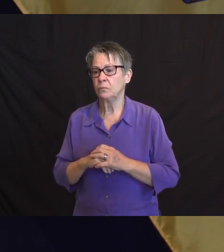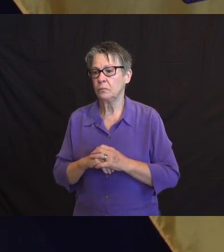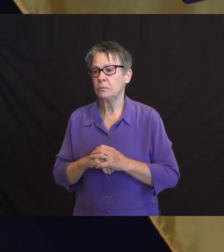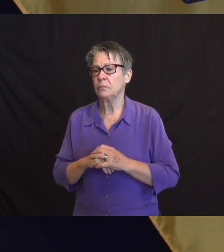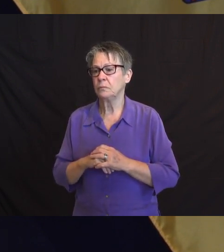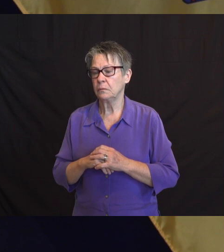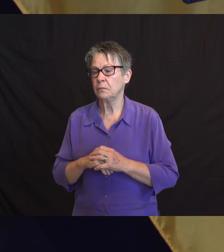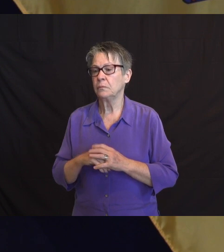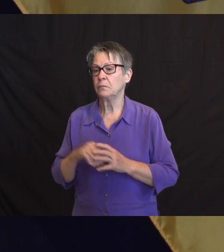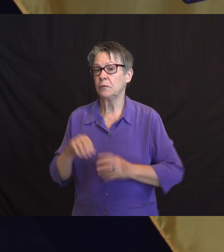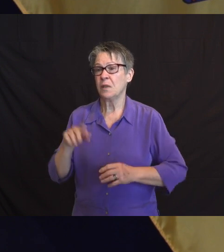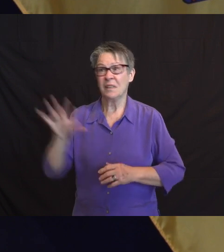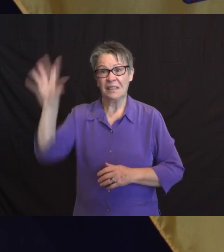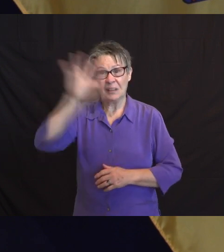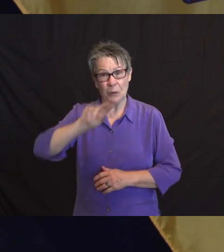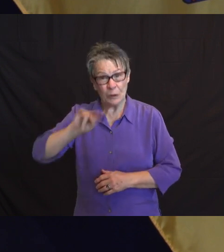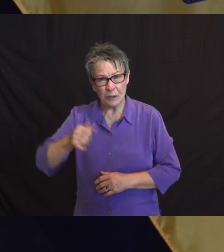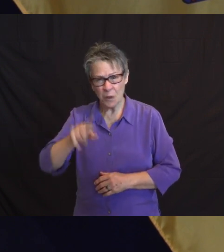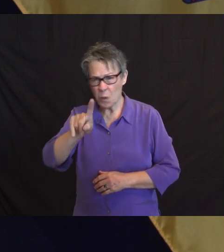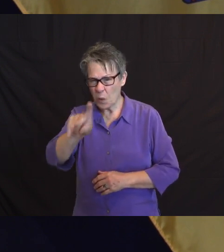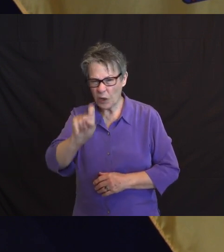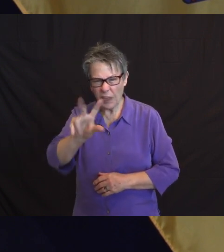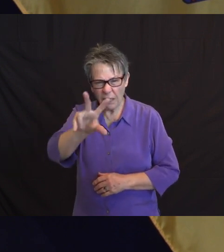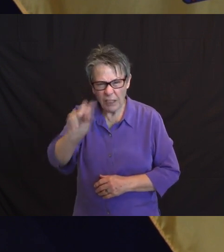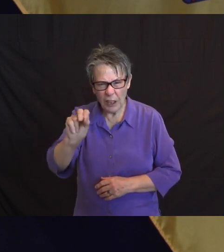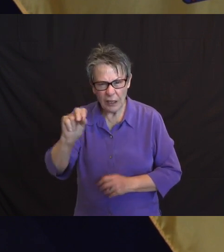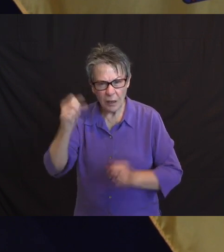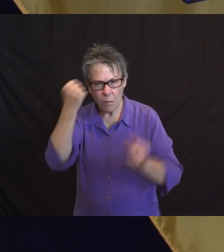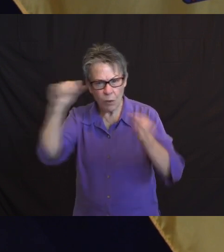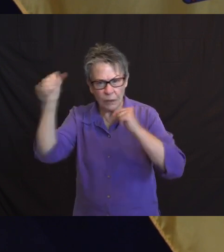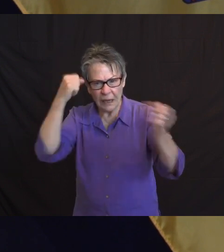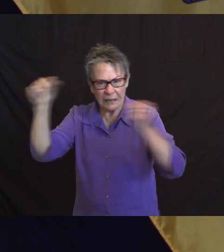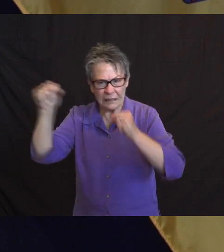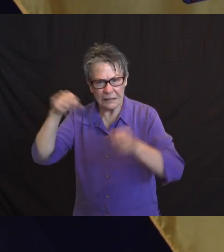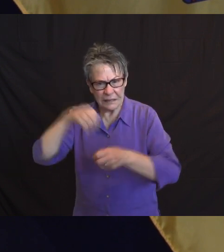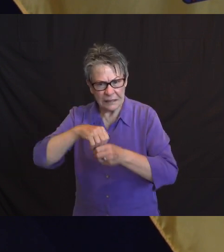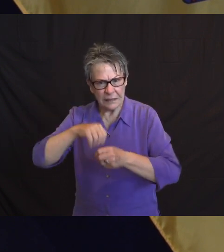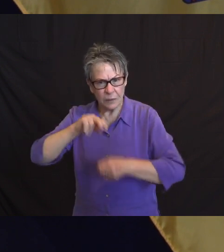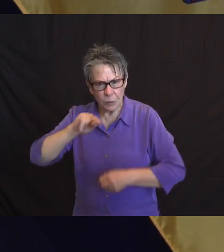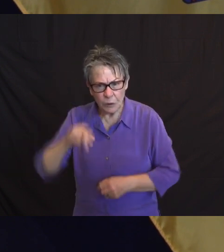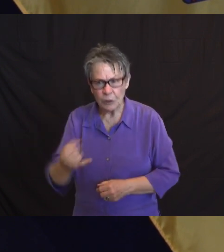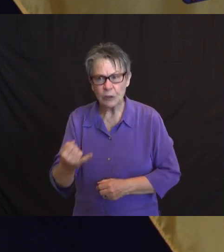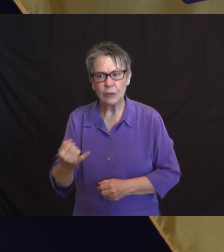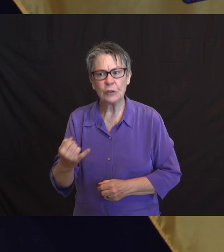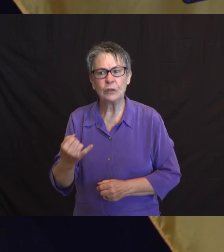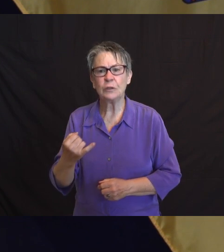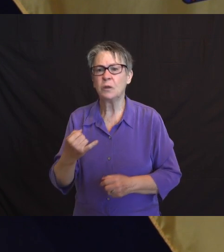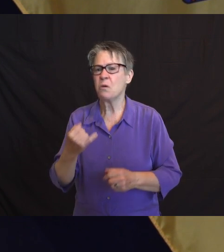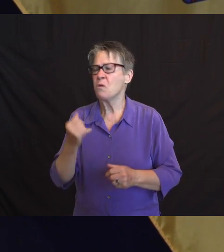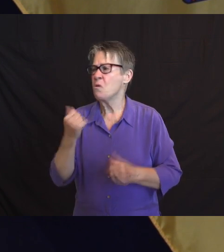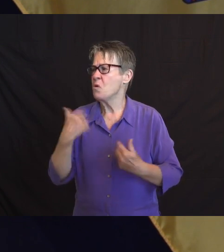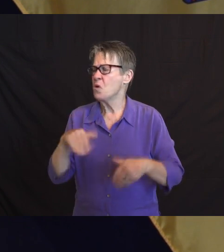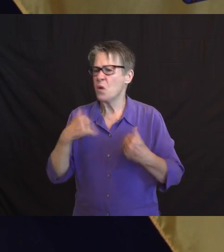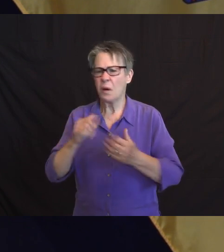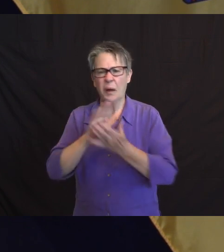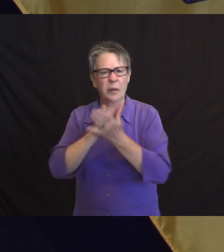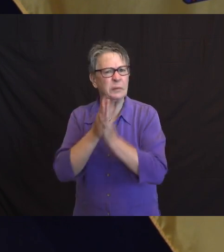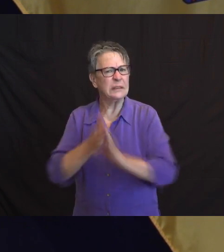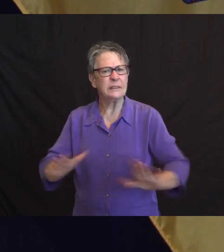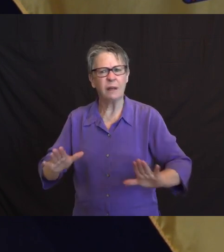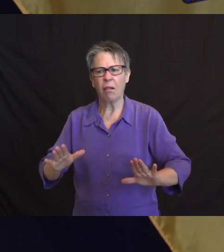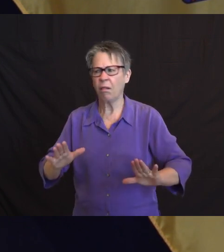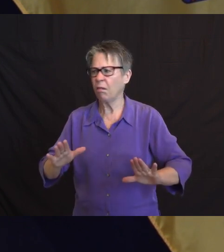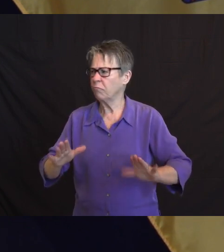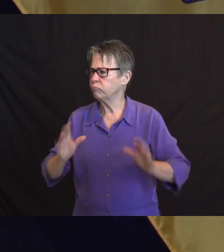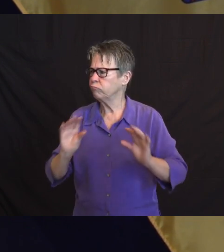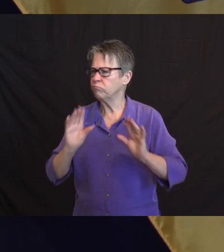and protests over the weekend. Again, each and every one of them ending peacefully, which is a report that I am always welcome